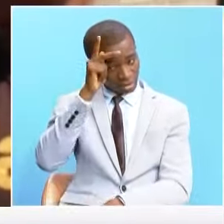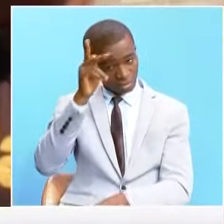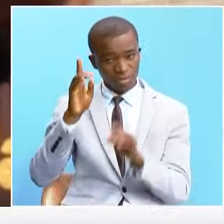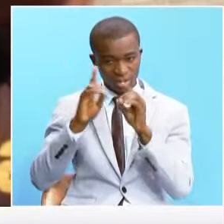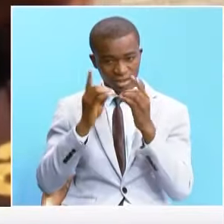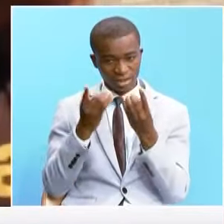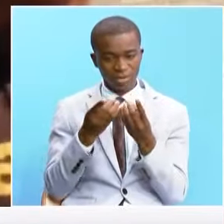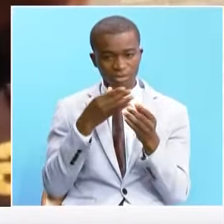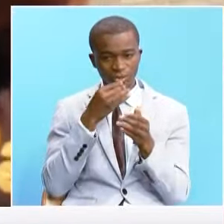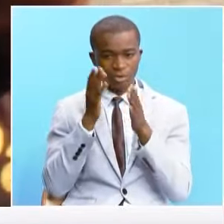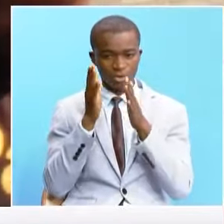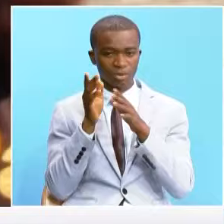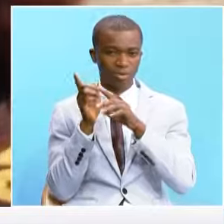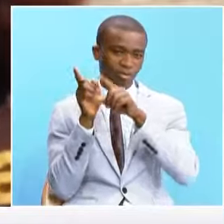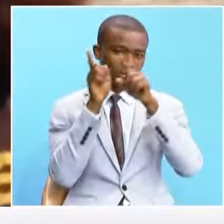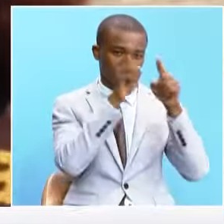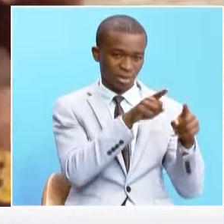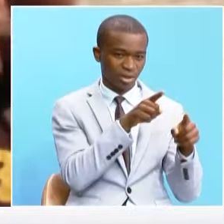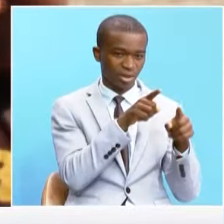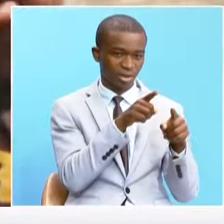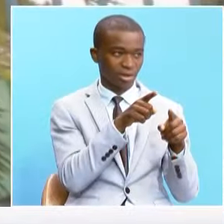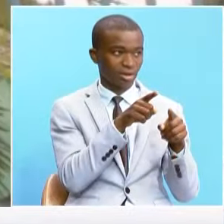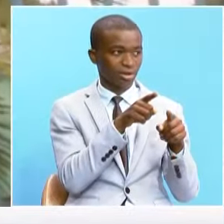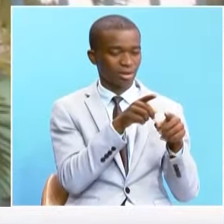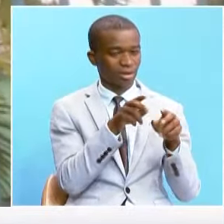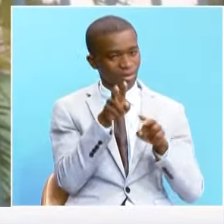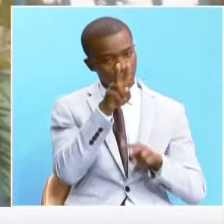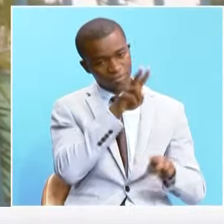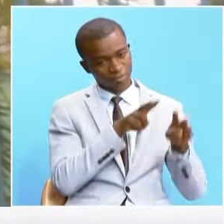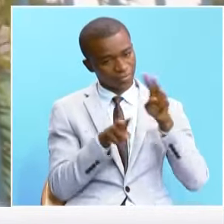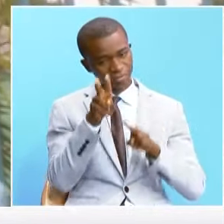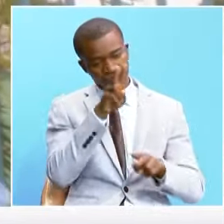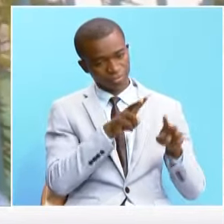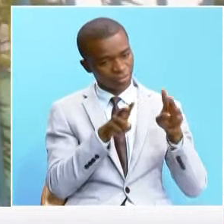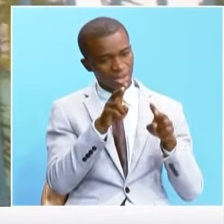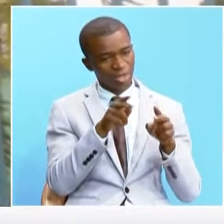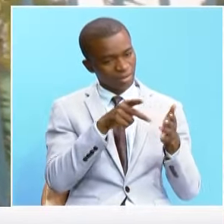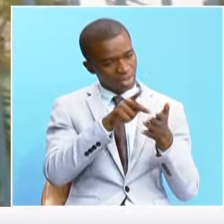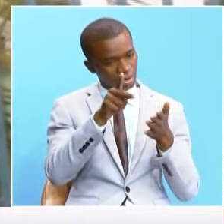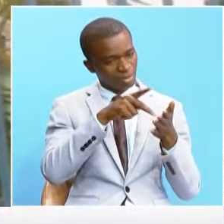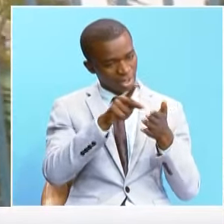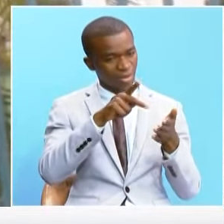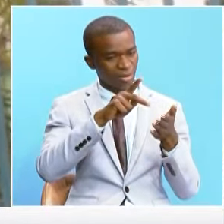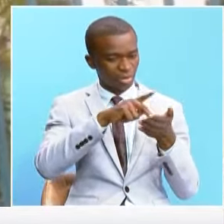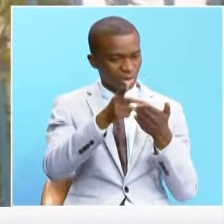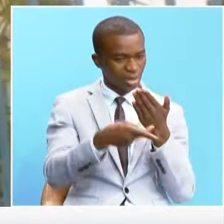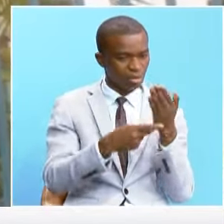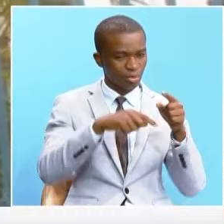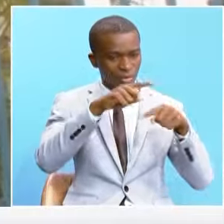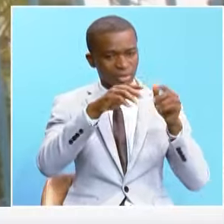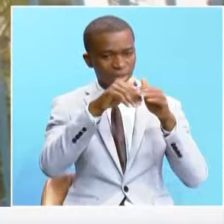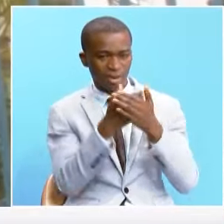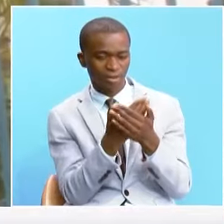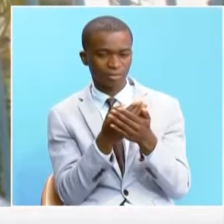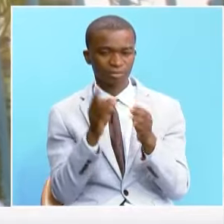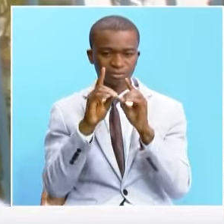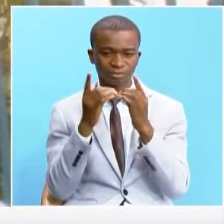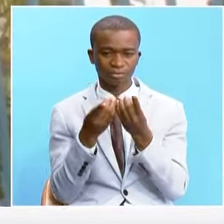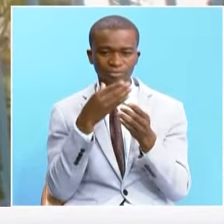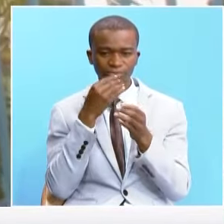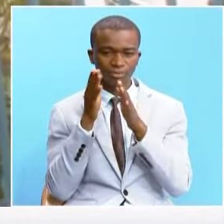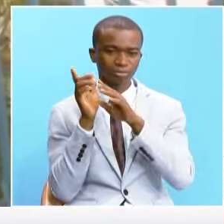pay points to check on the progress. We are grateful to His Excellency the President who made it possible for us to receive the funds and start